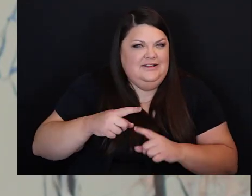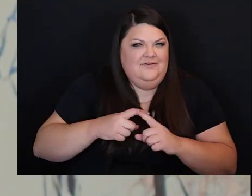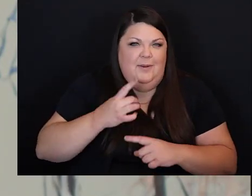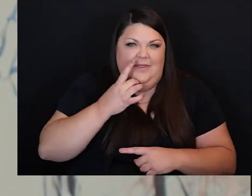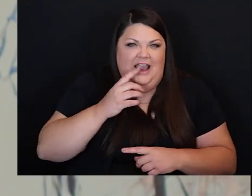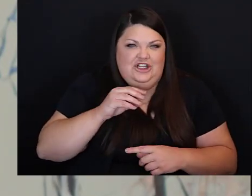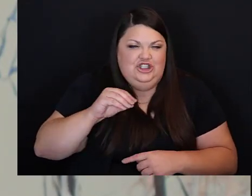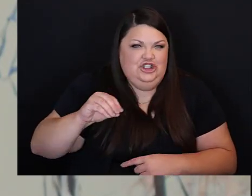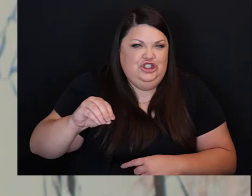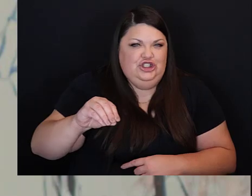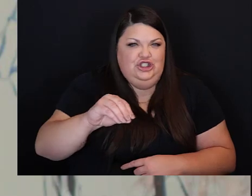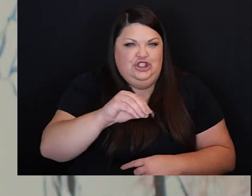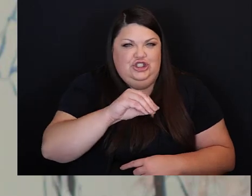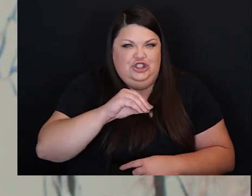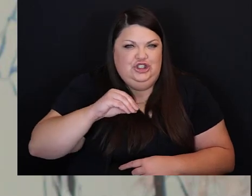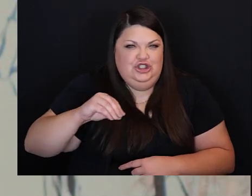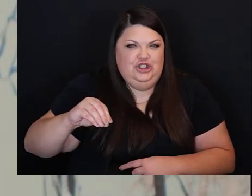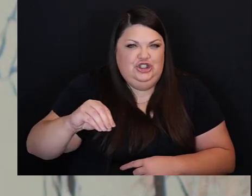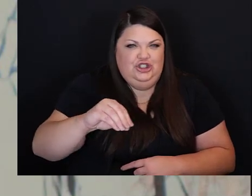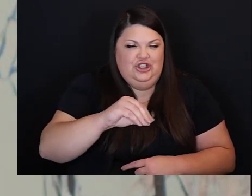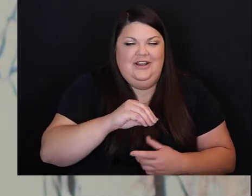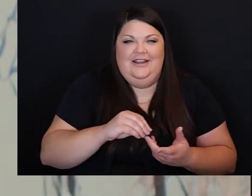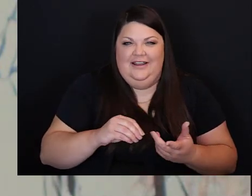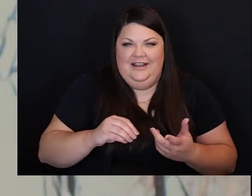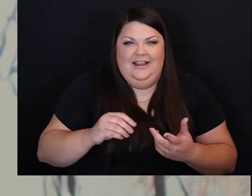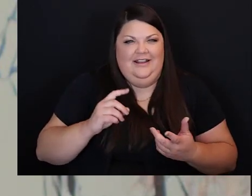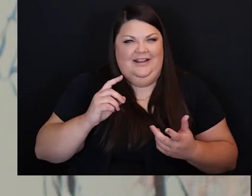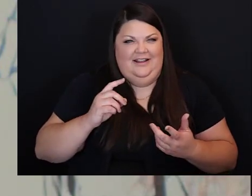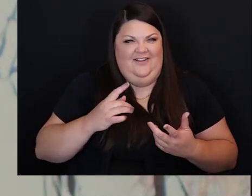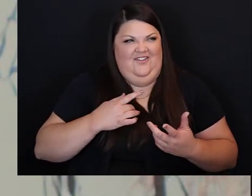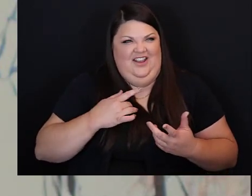light. Zzz. And there's such a